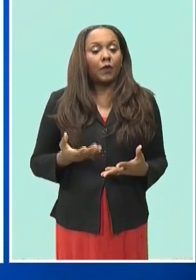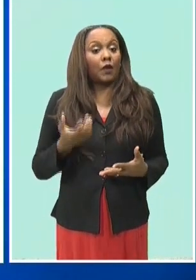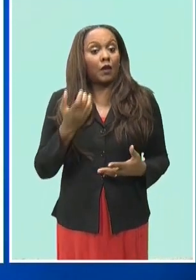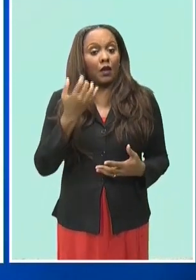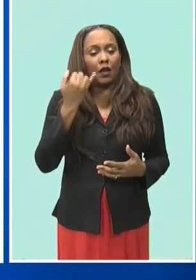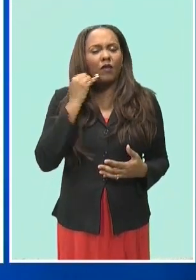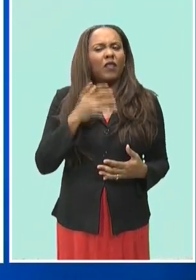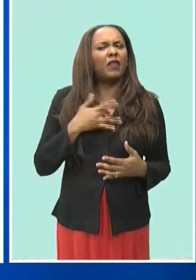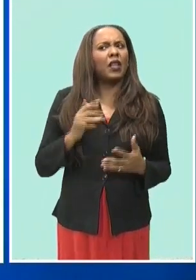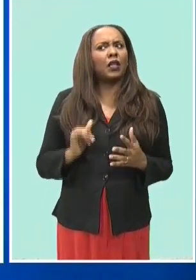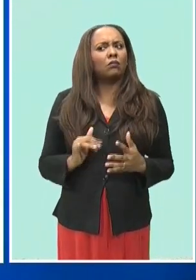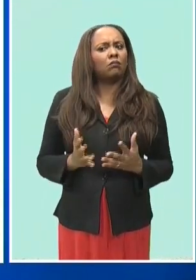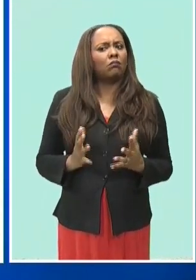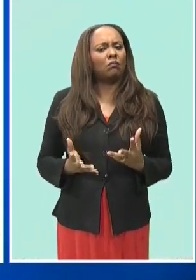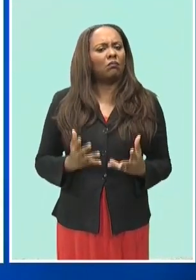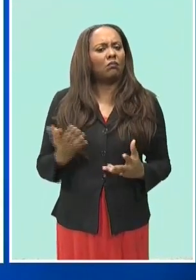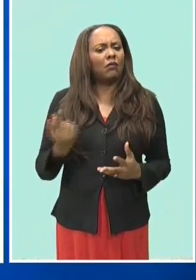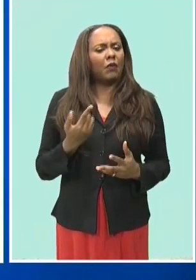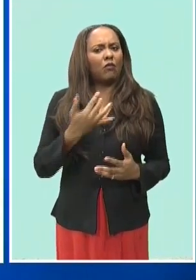center at